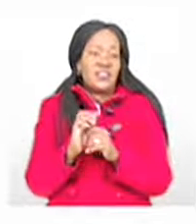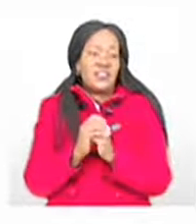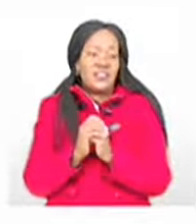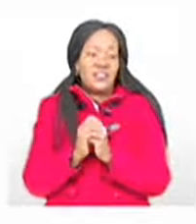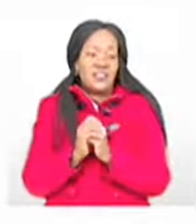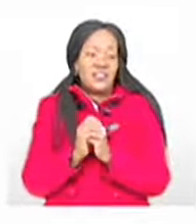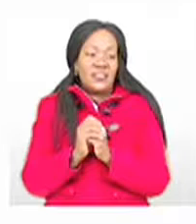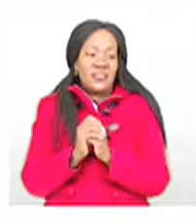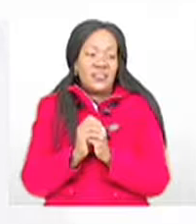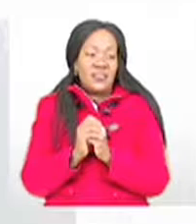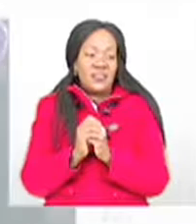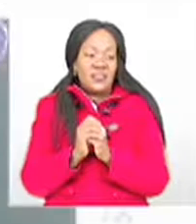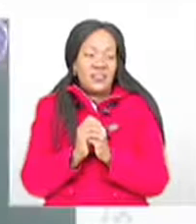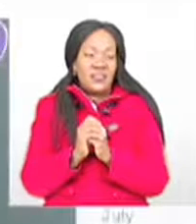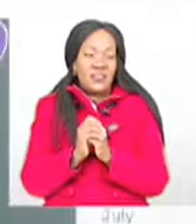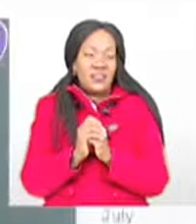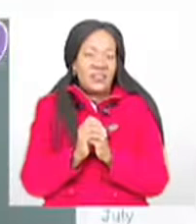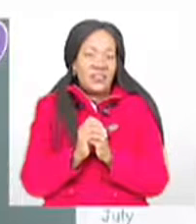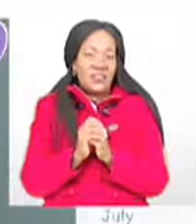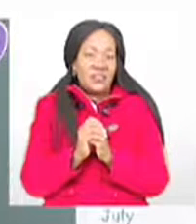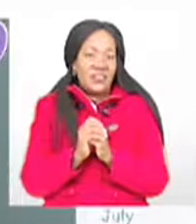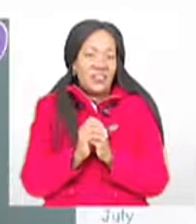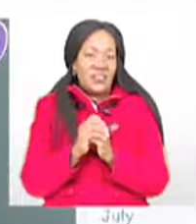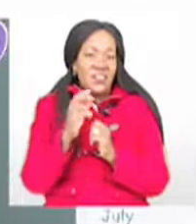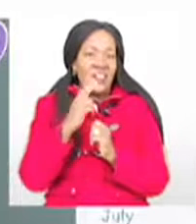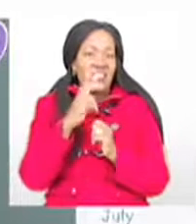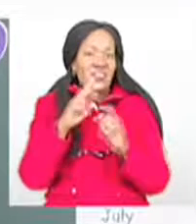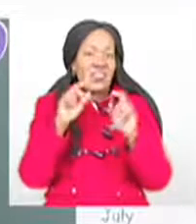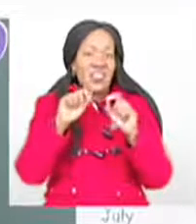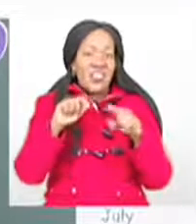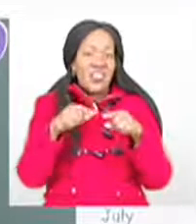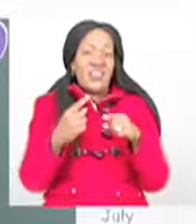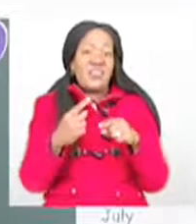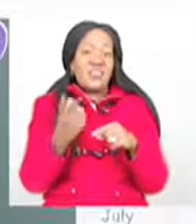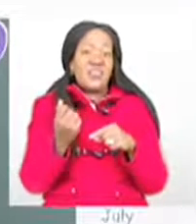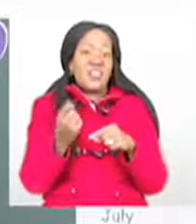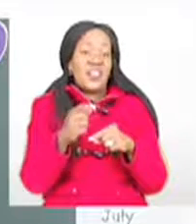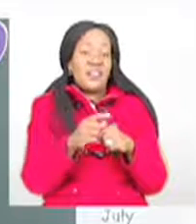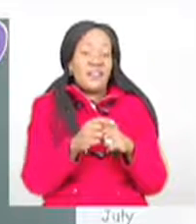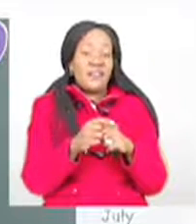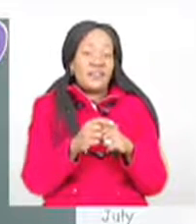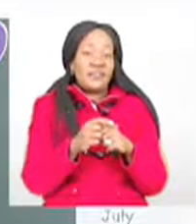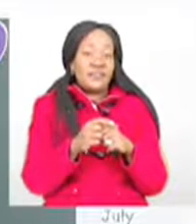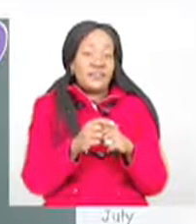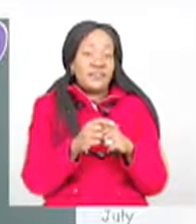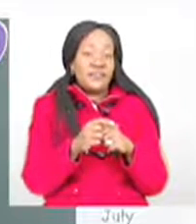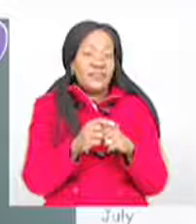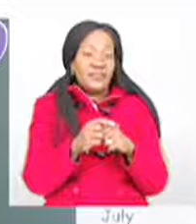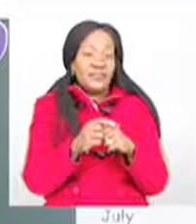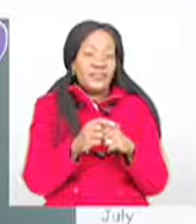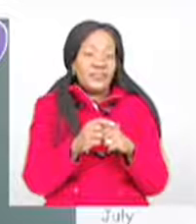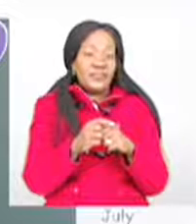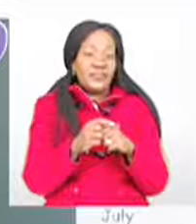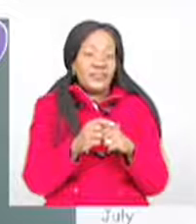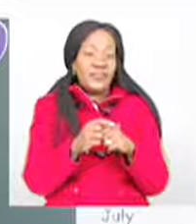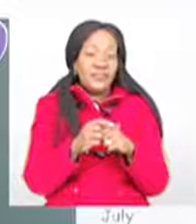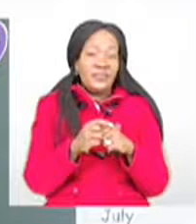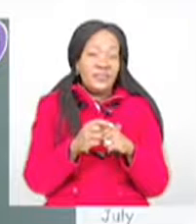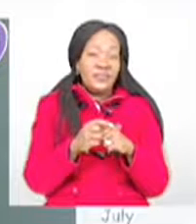the items that I have on my table. I have a